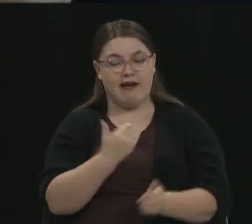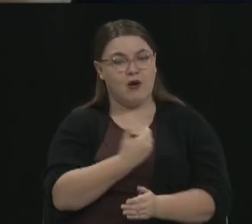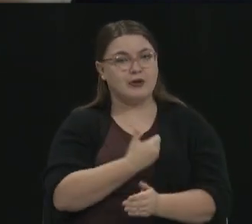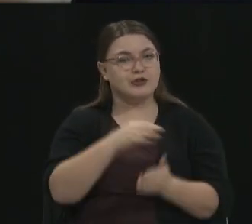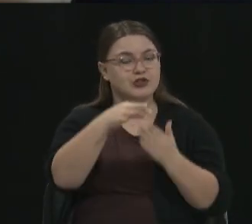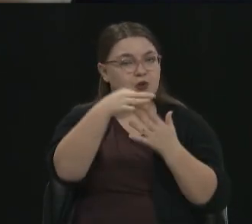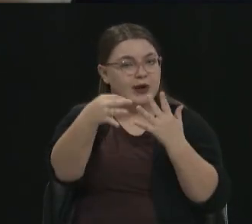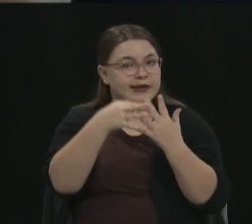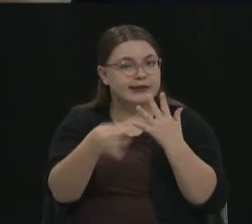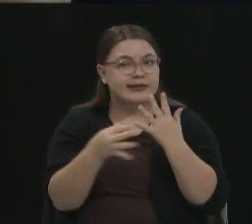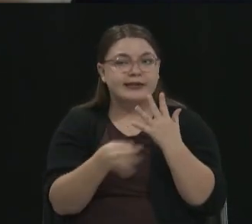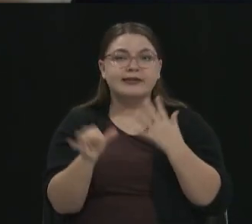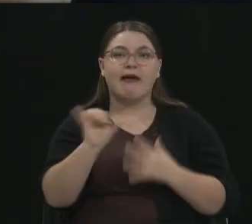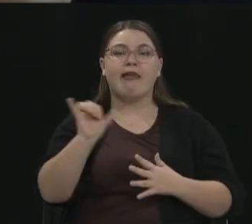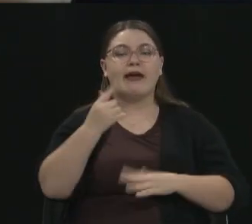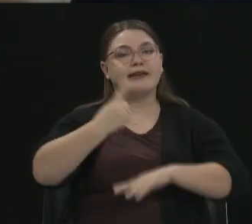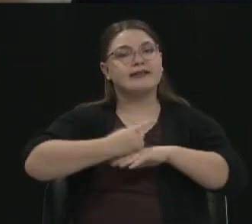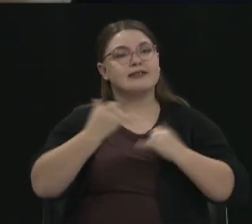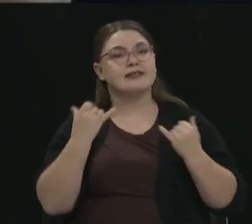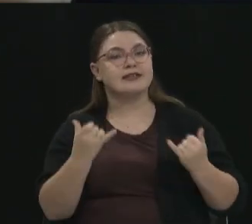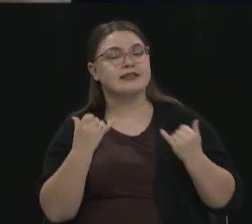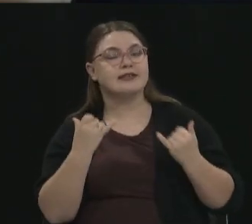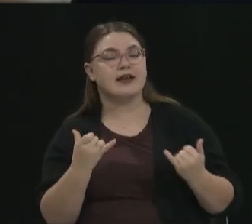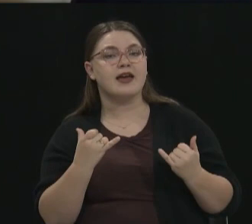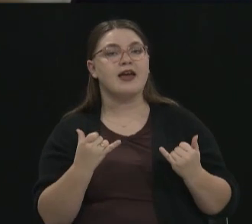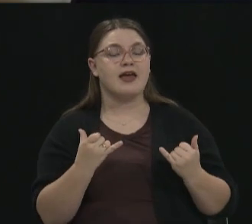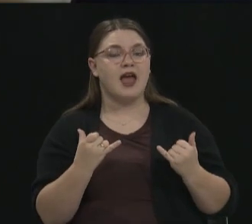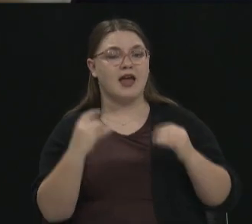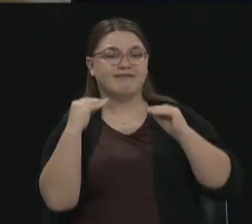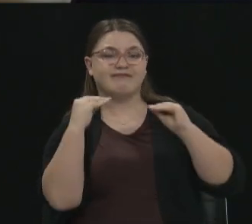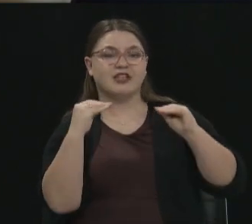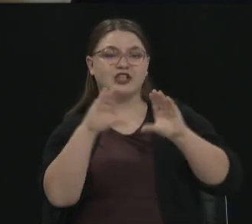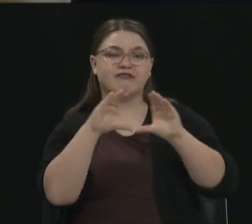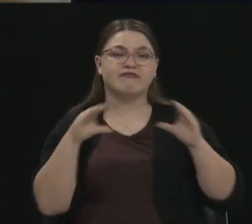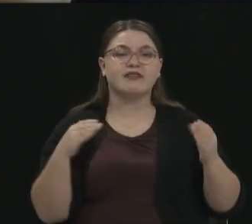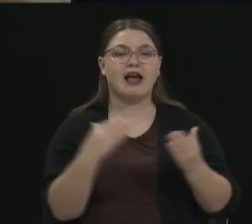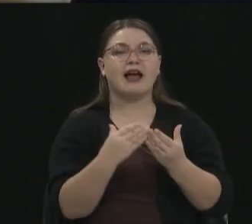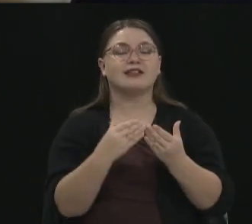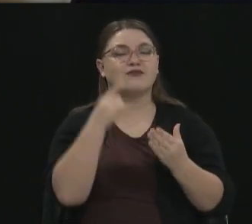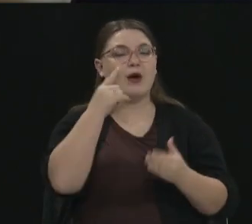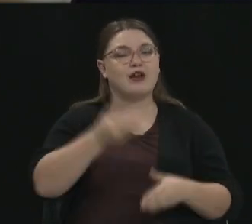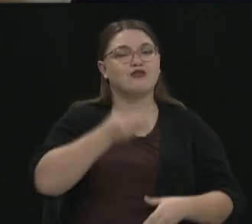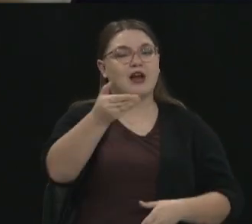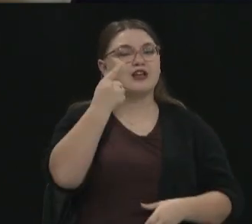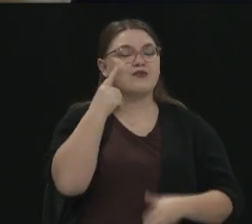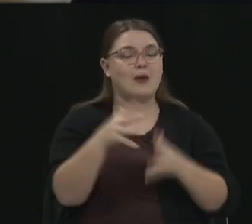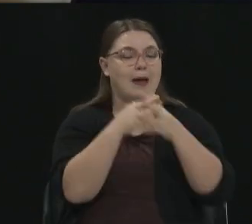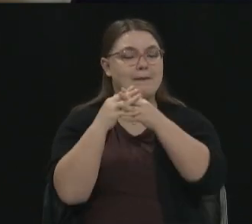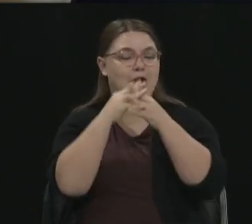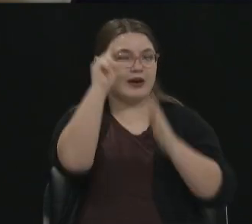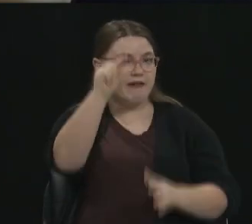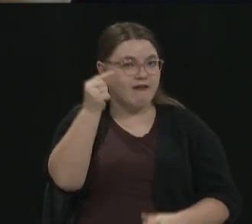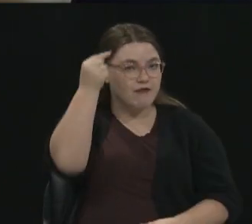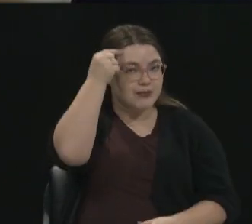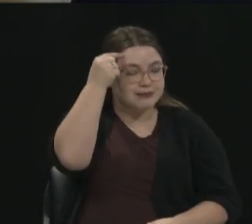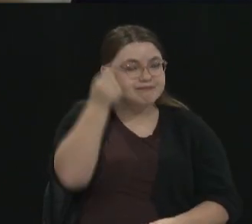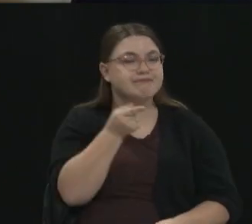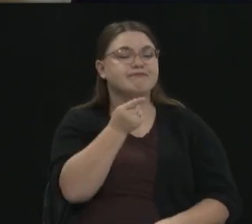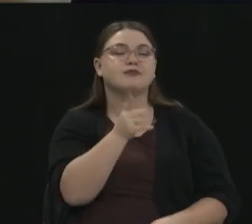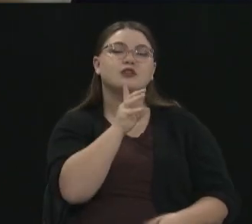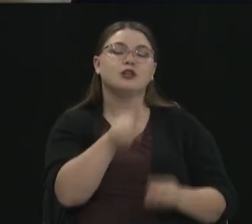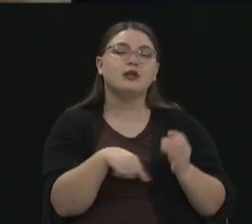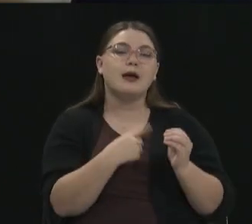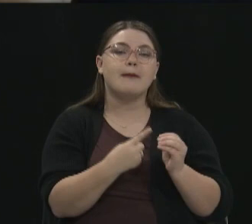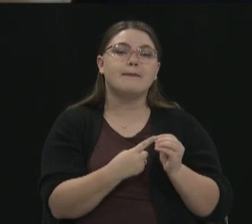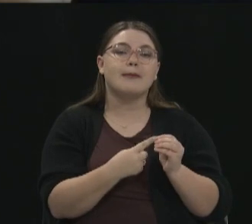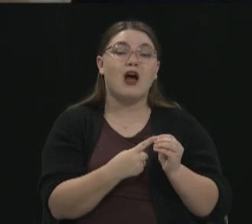Just today, I taught an introduction to American national government class, and we were talking briefly